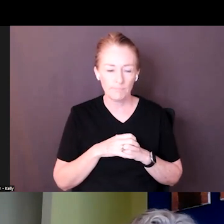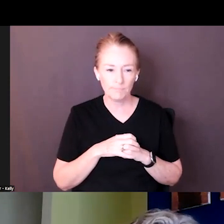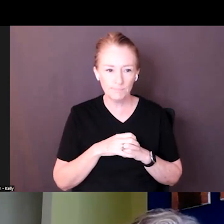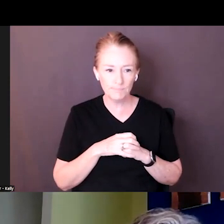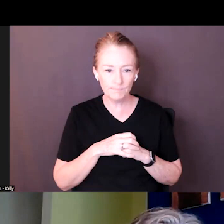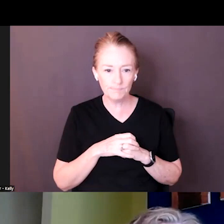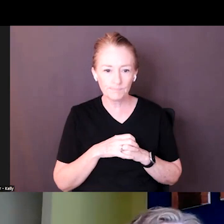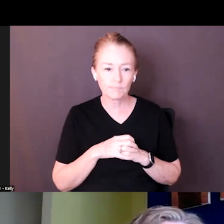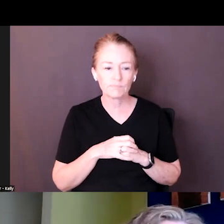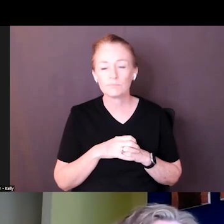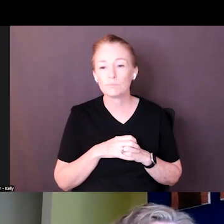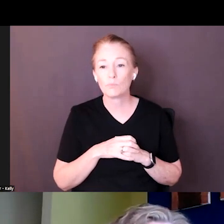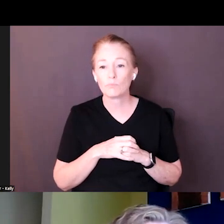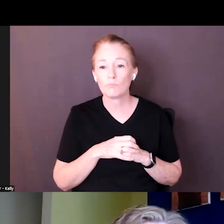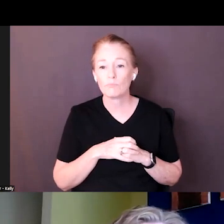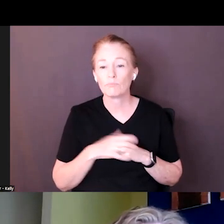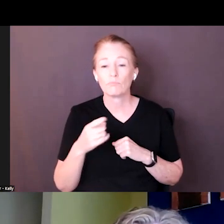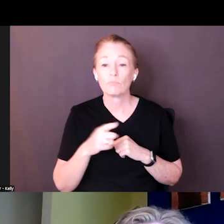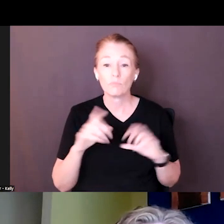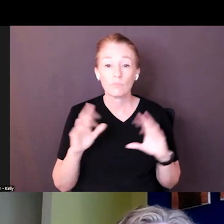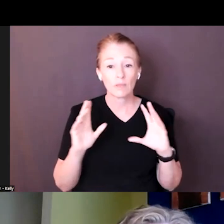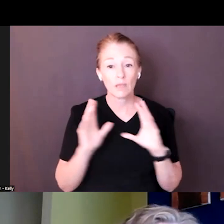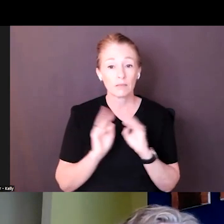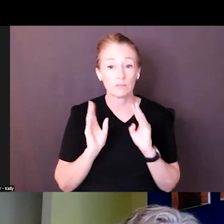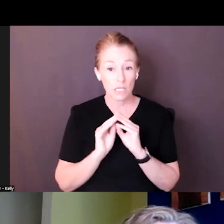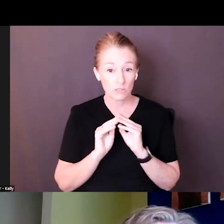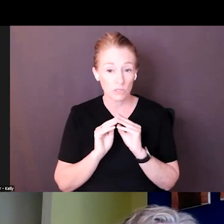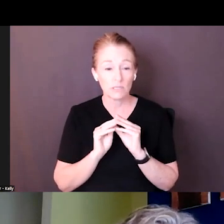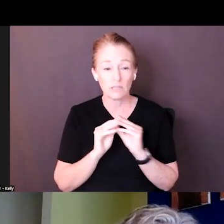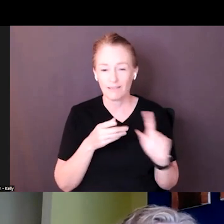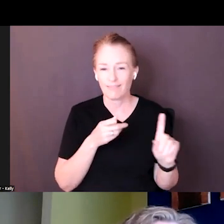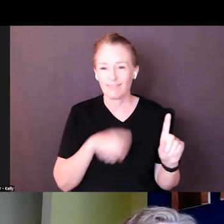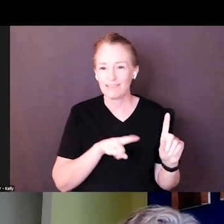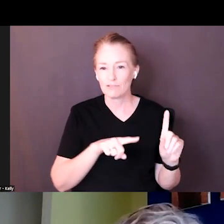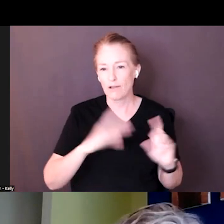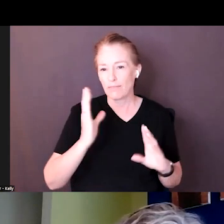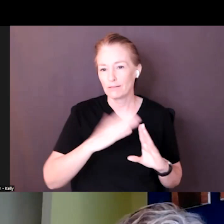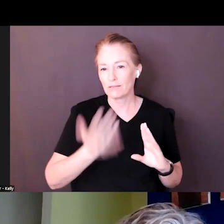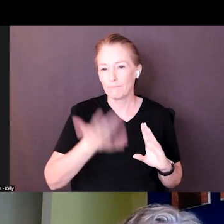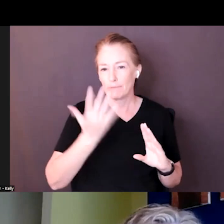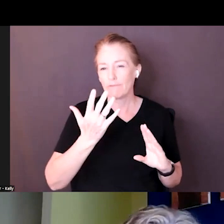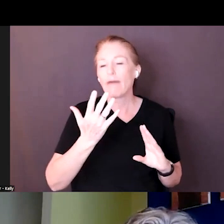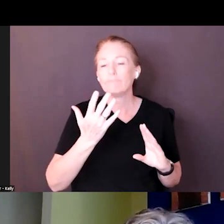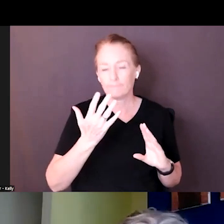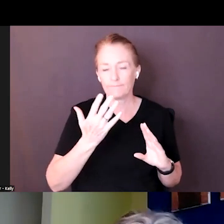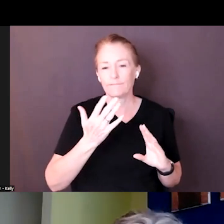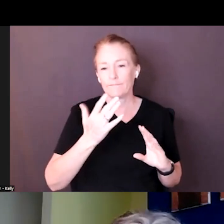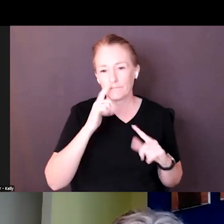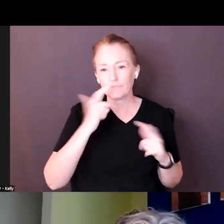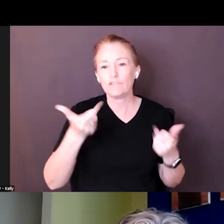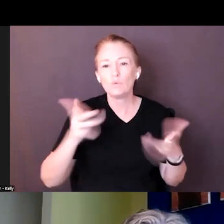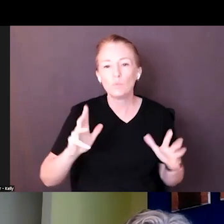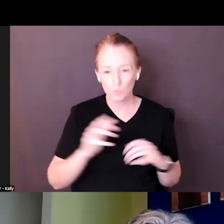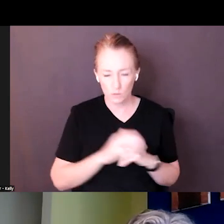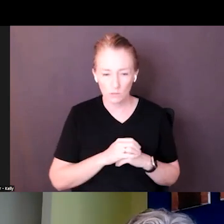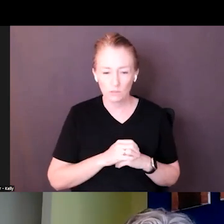Great. And the Crisis Jams, this is the top 5 viewed Crisis Jams. So there's the Crisis Jam